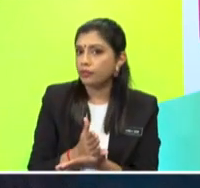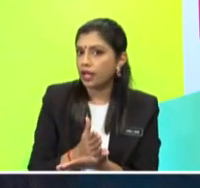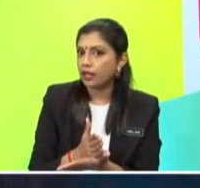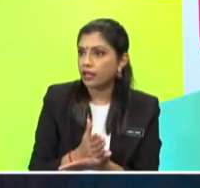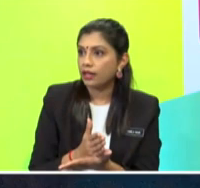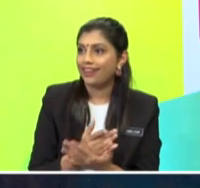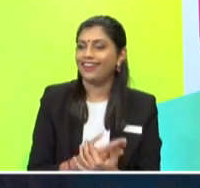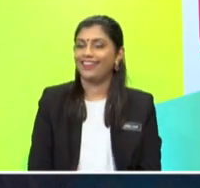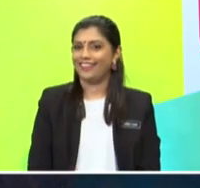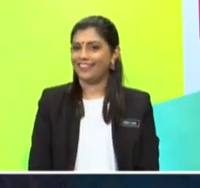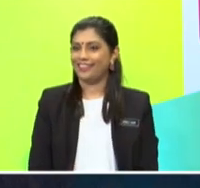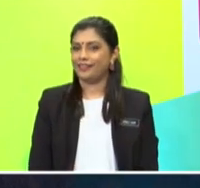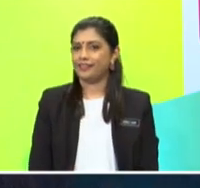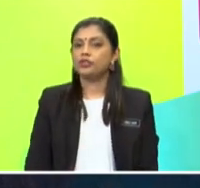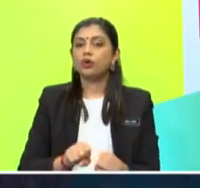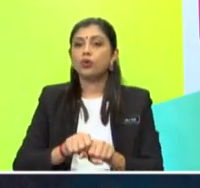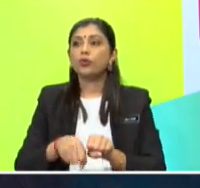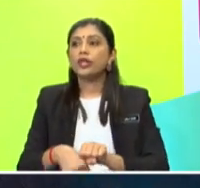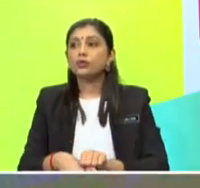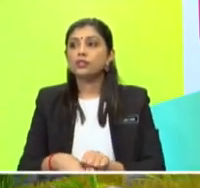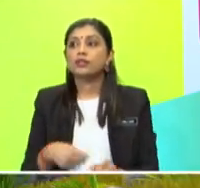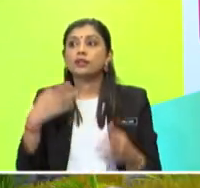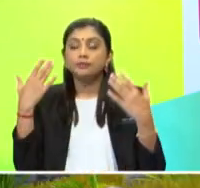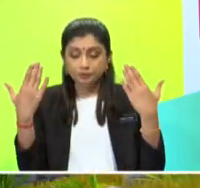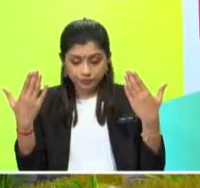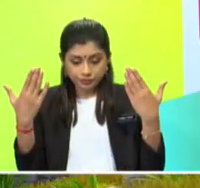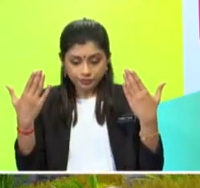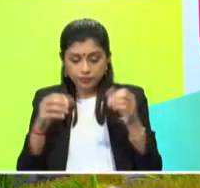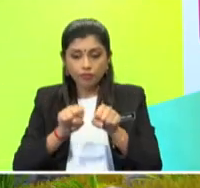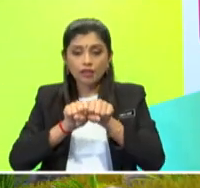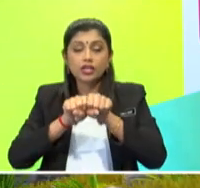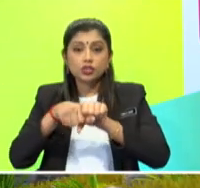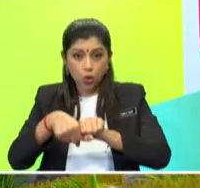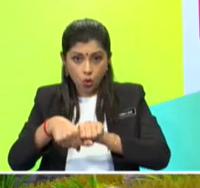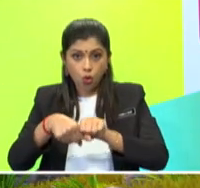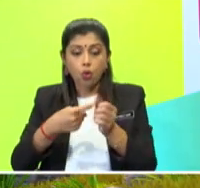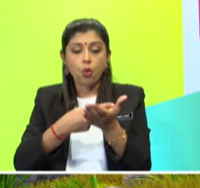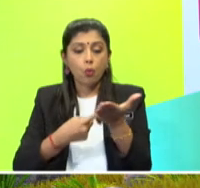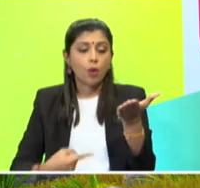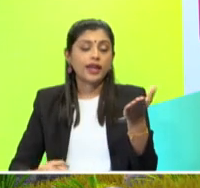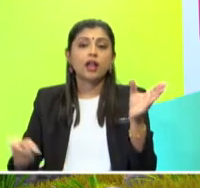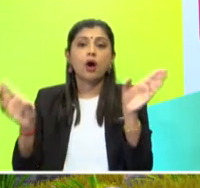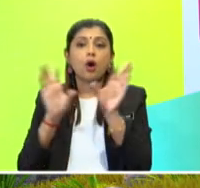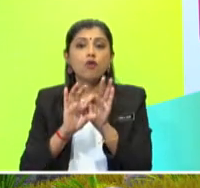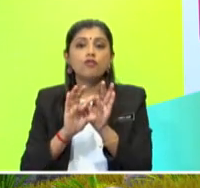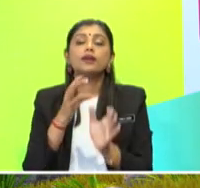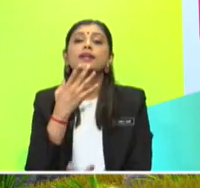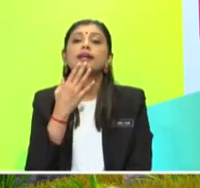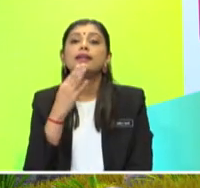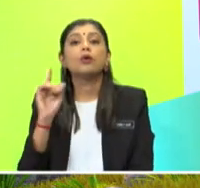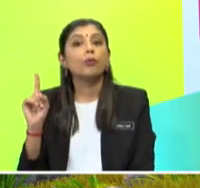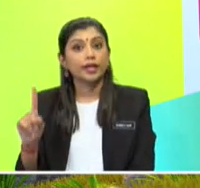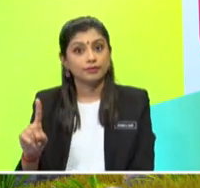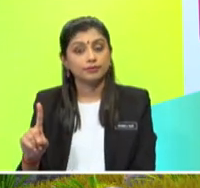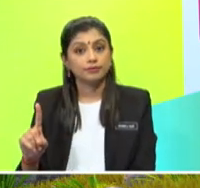what of color one. Read my lips, people. So what of color one. So whatever